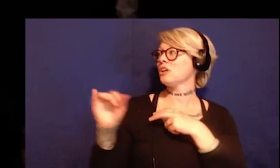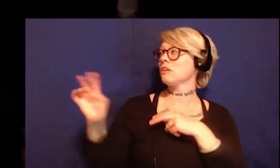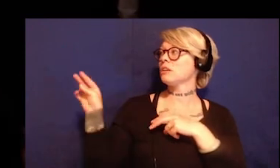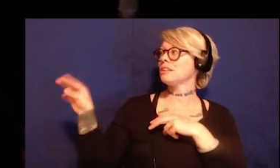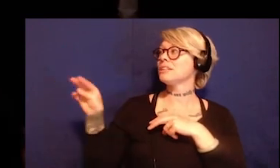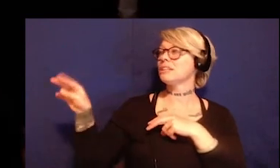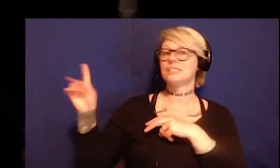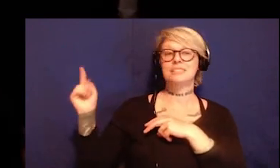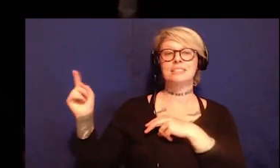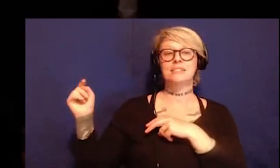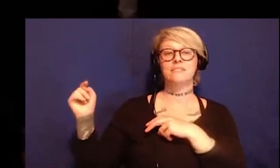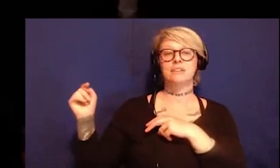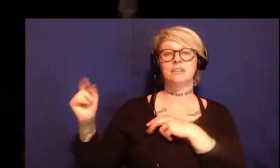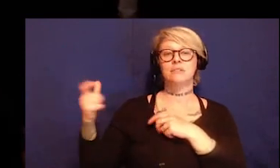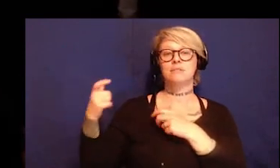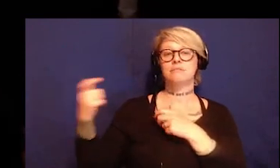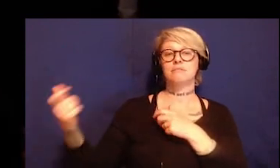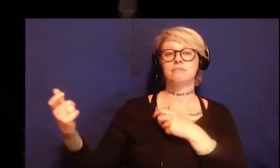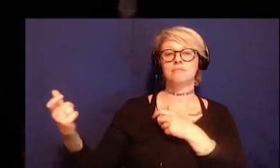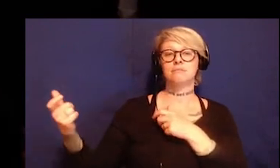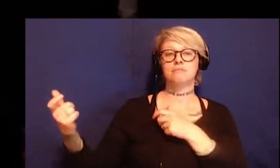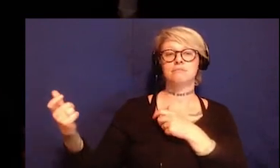TV.